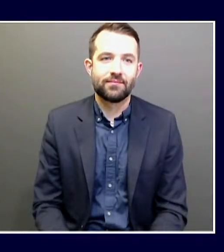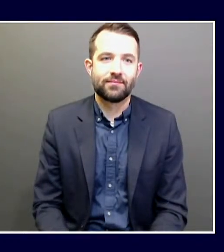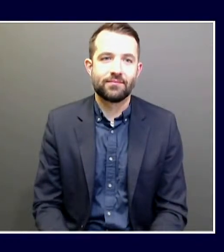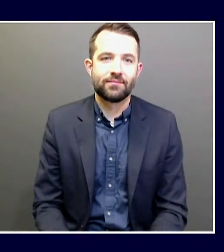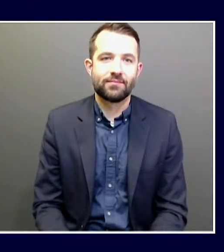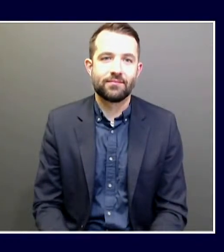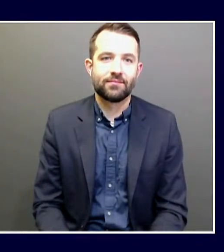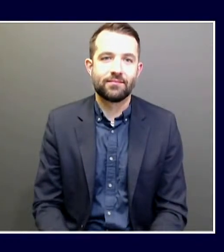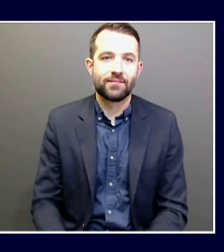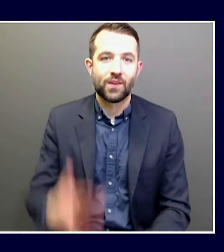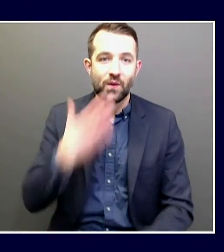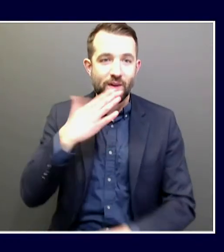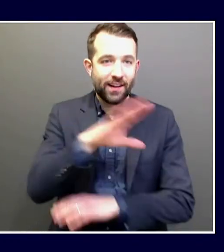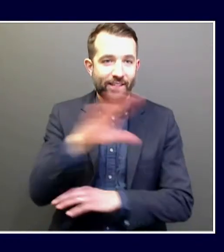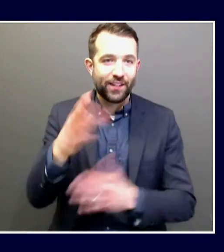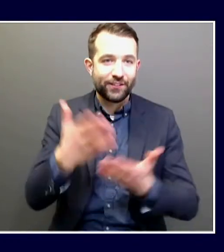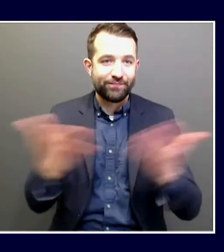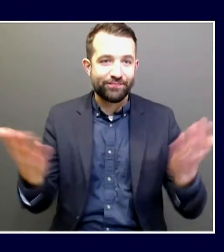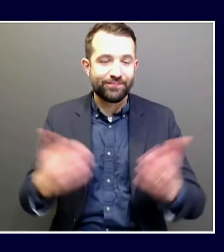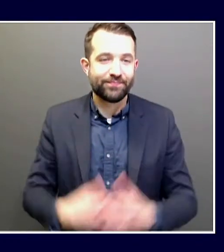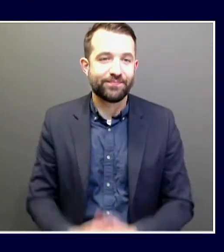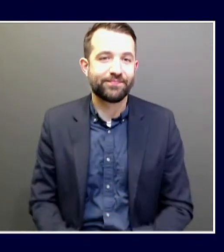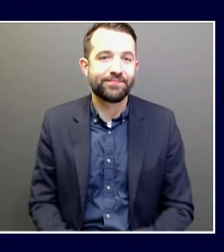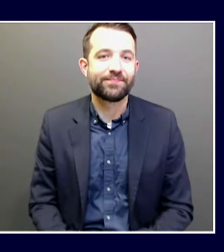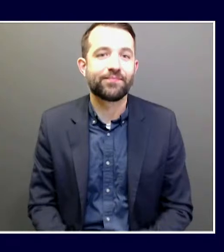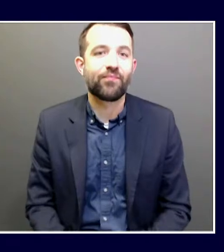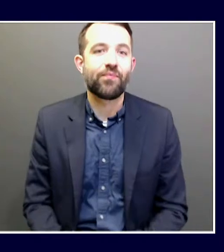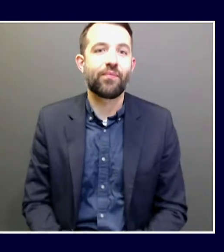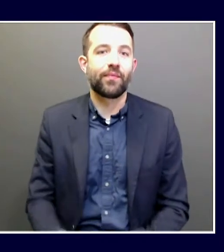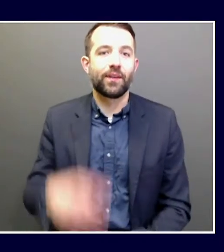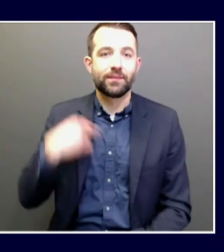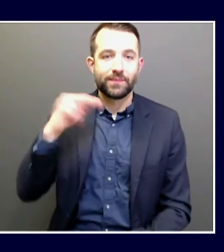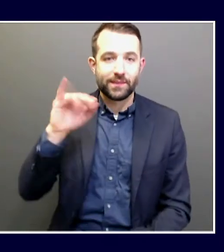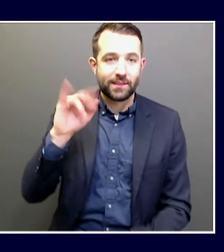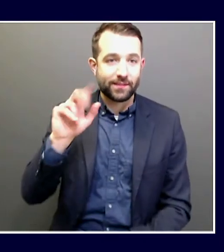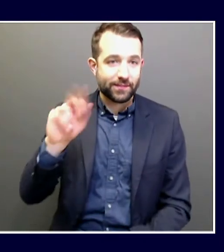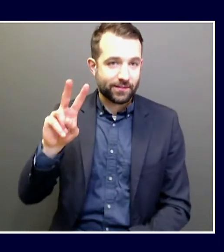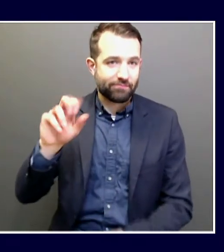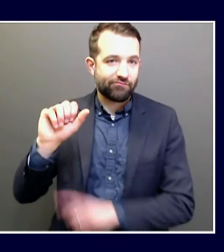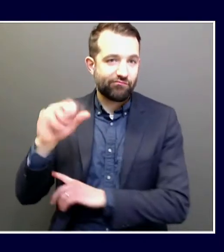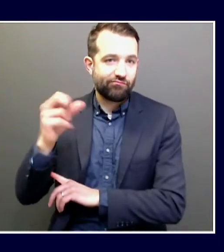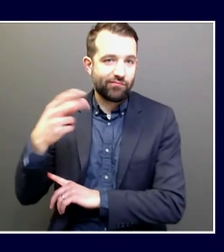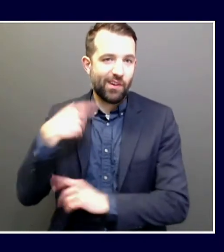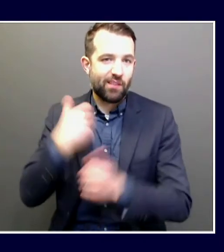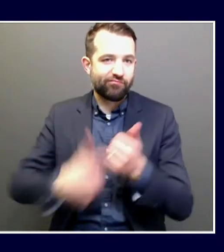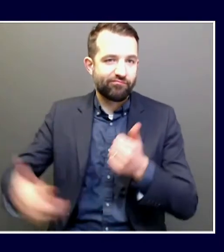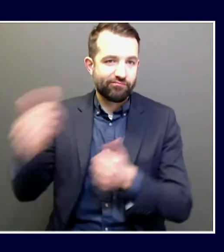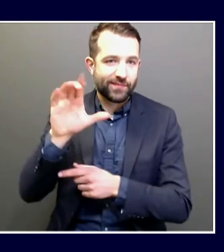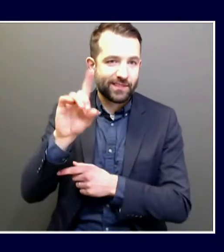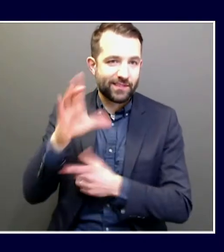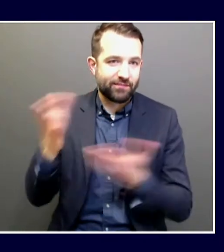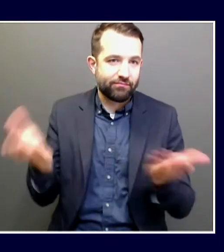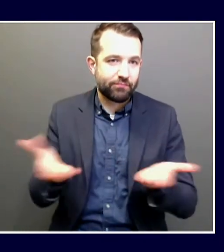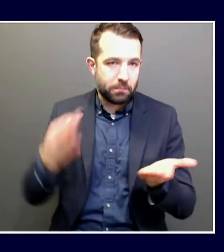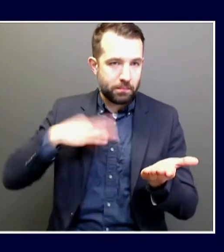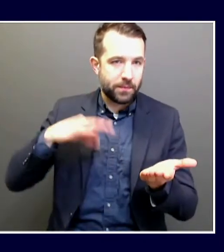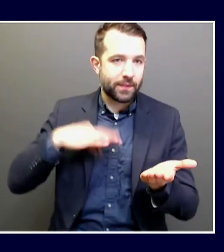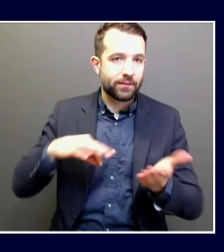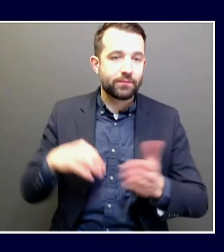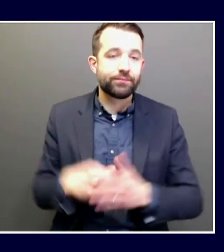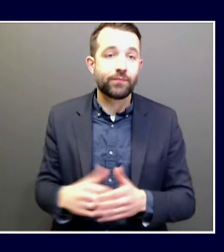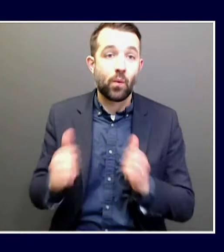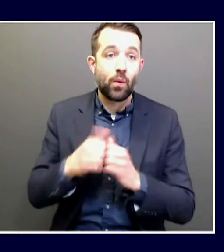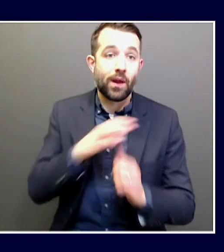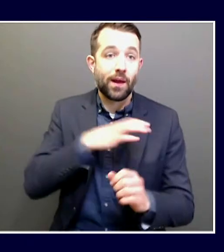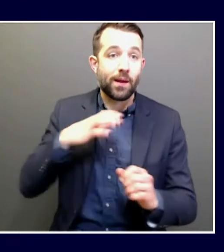Good afternoon, everyone. I'm Nirav Shah, the director of the Maine CDC, and I'm joined this afternoon by Commissioner Jean